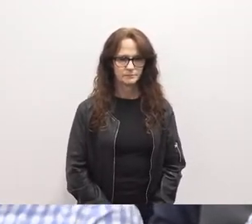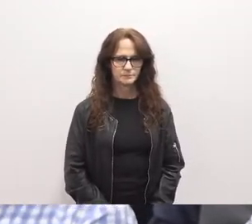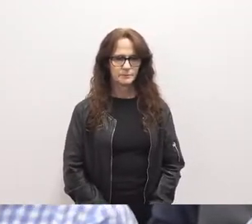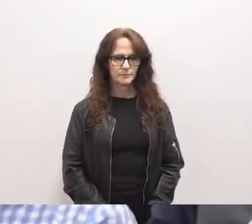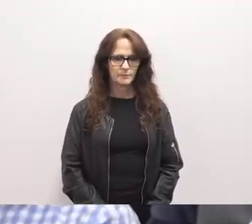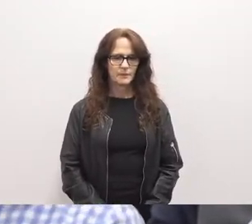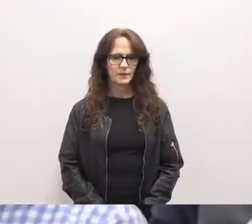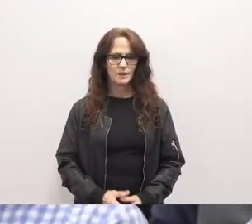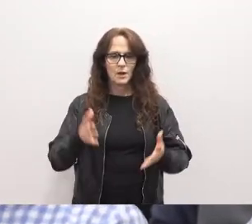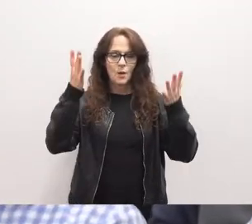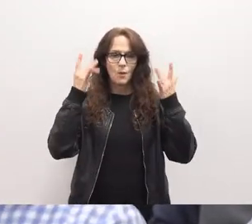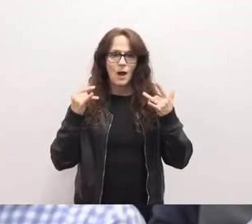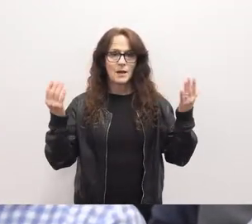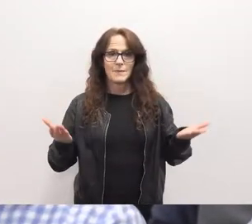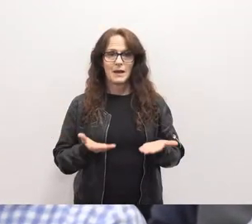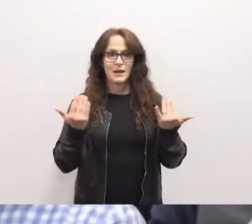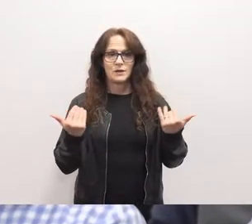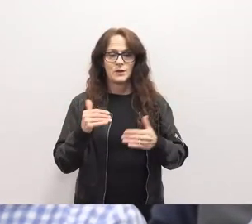So why am I here tonight?